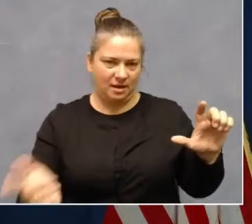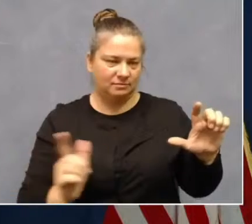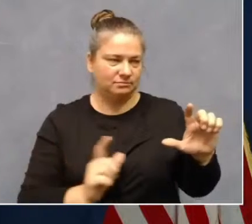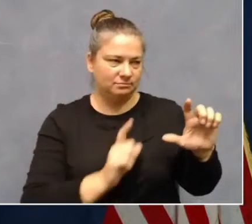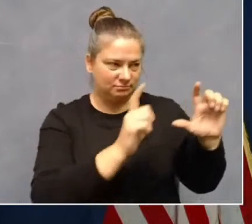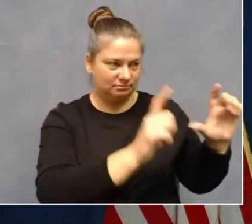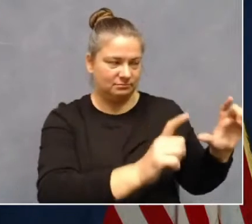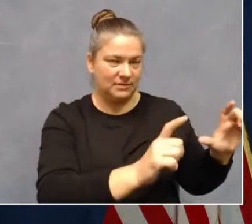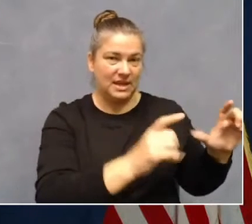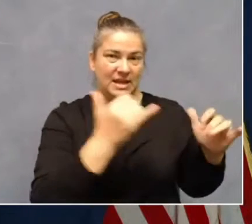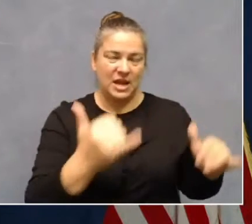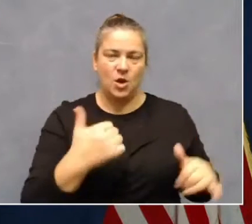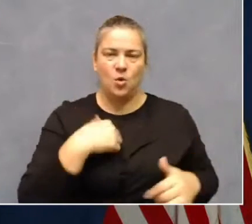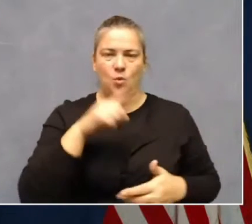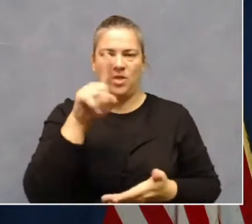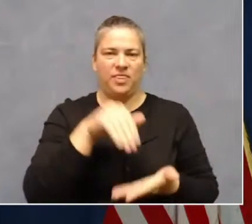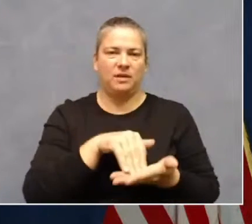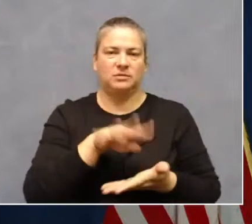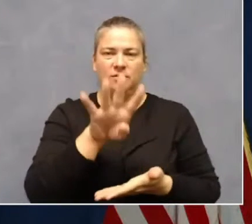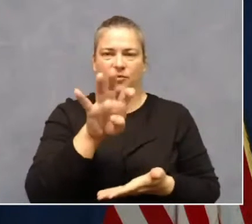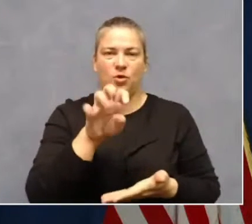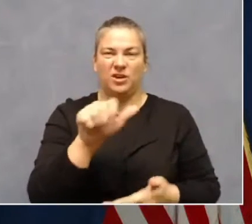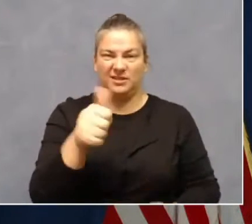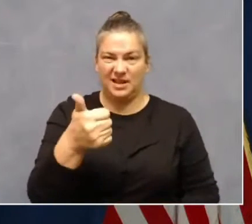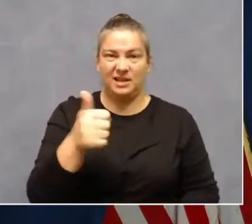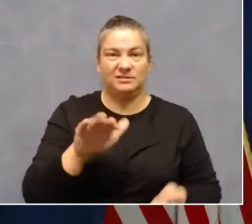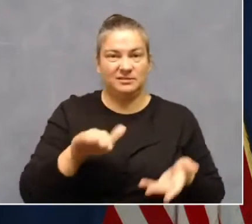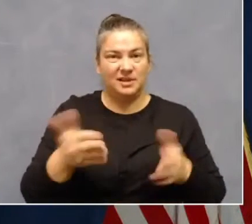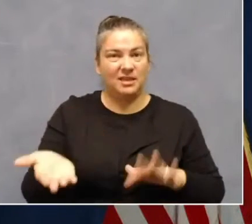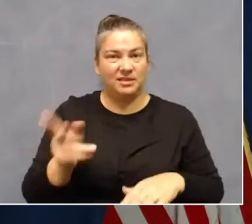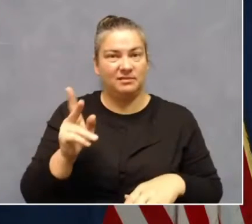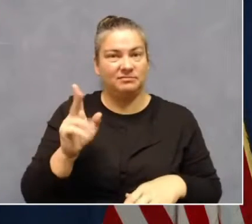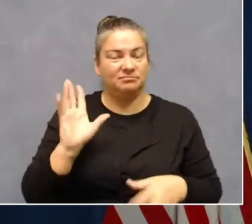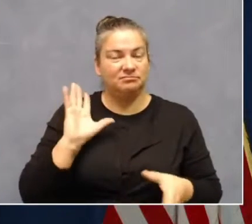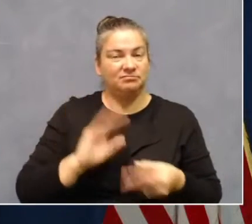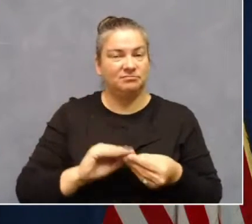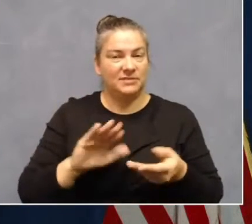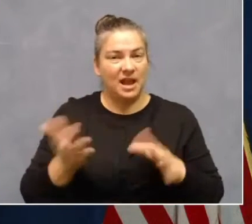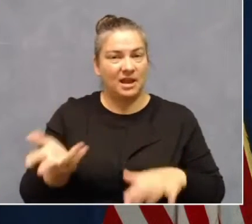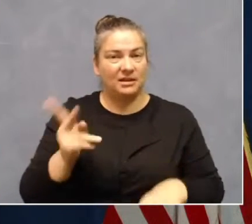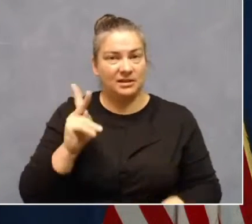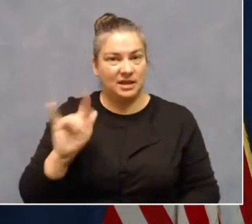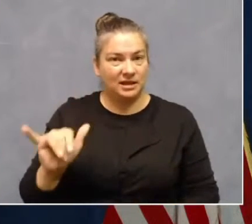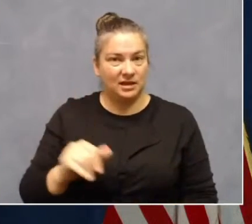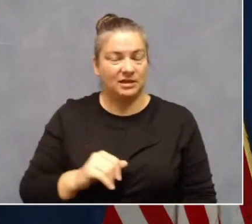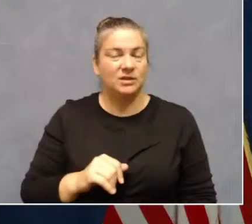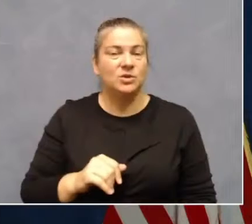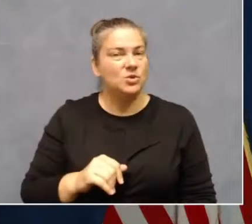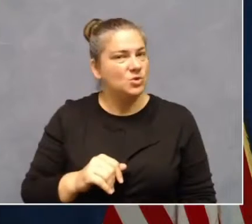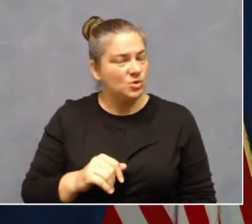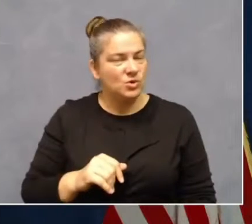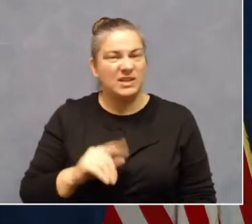at 1,410 lost. It's deadly, it's